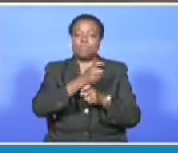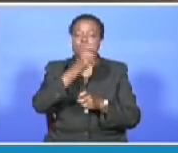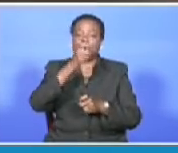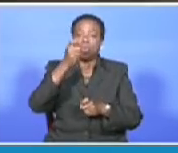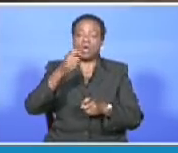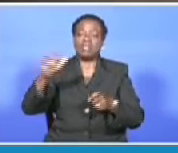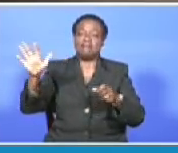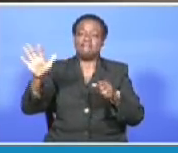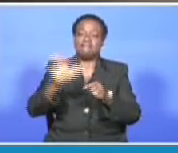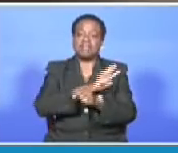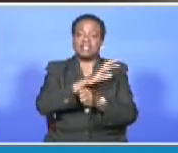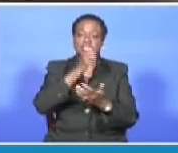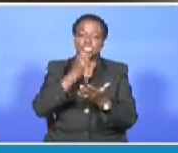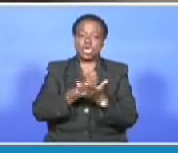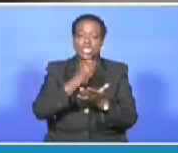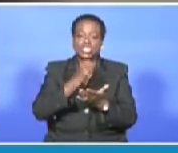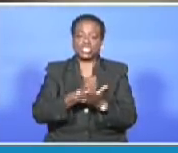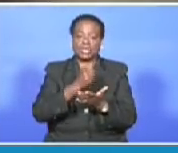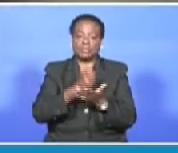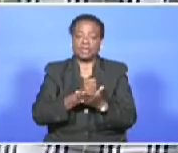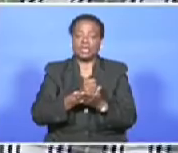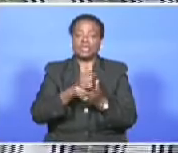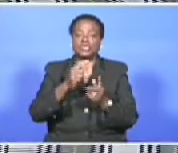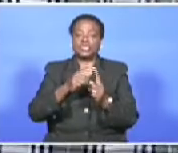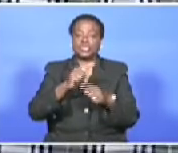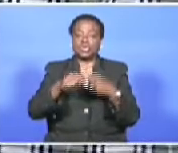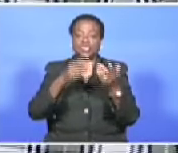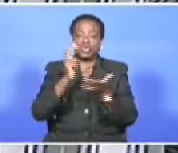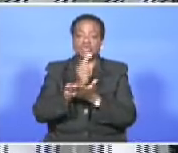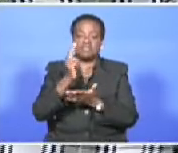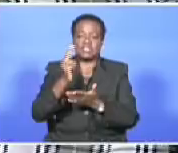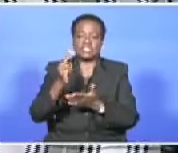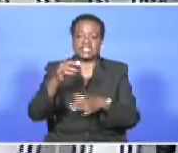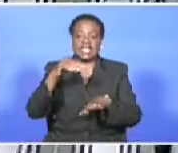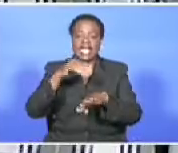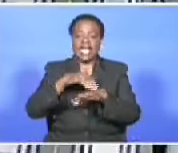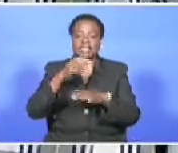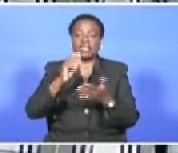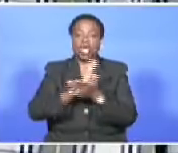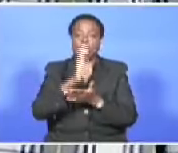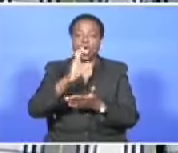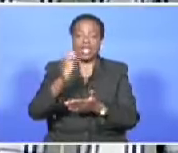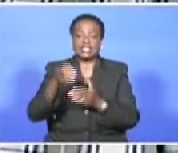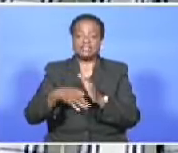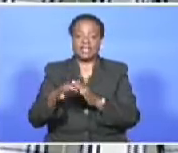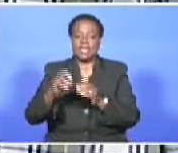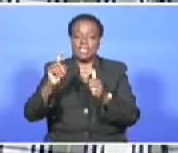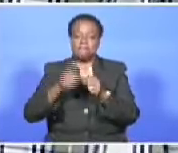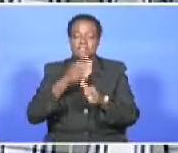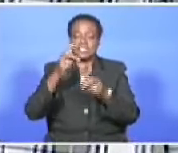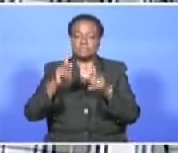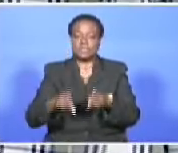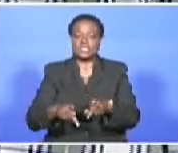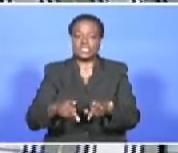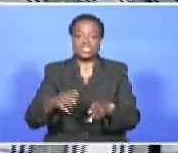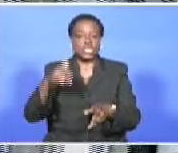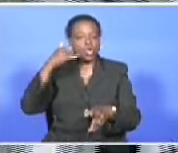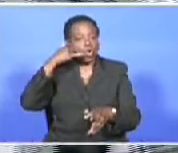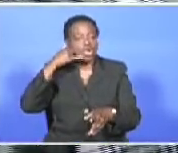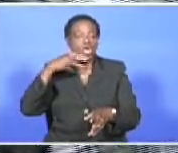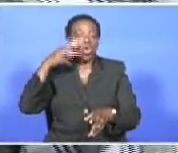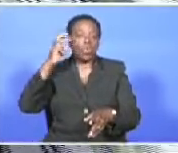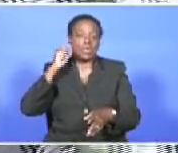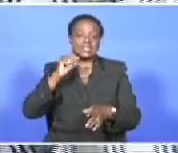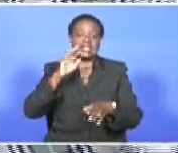Virginia Union University at the college fair held earlier this month. The first person she called to share the good news with,